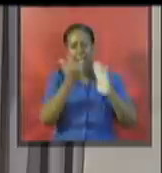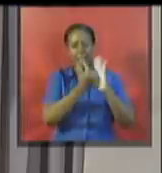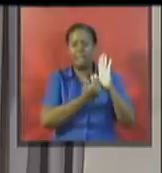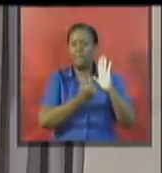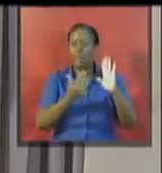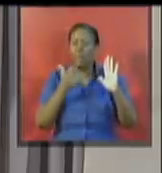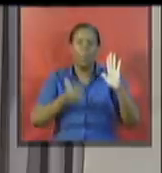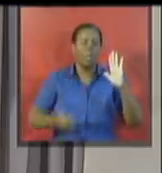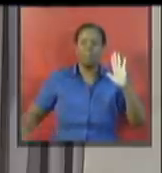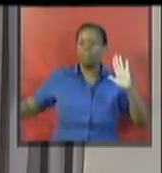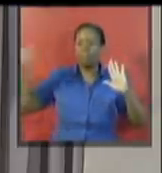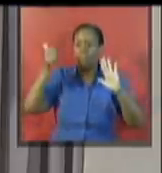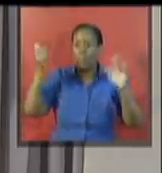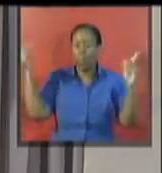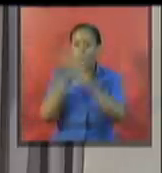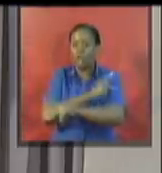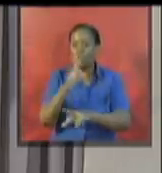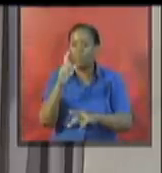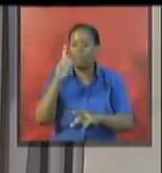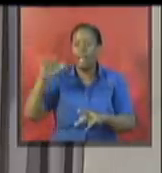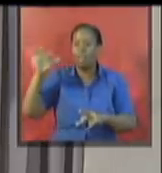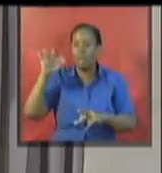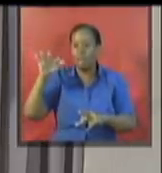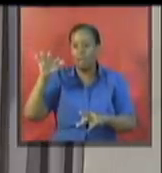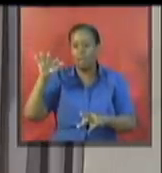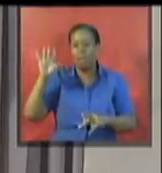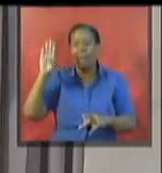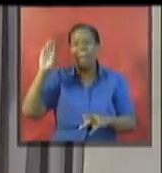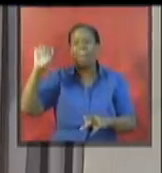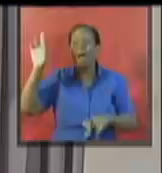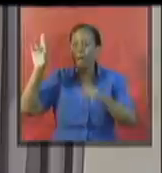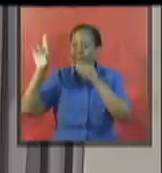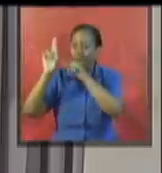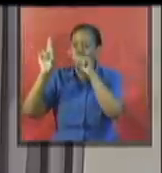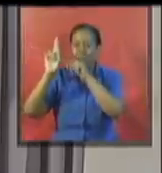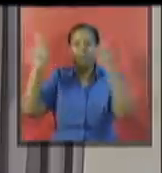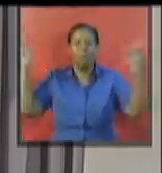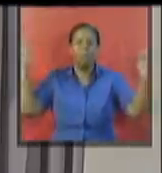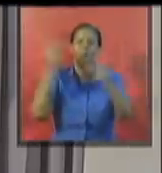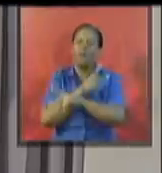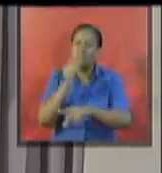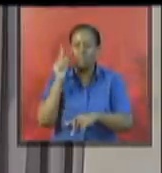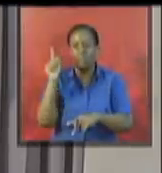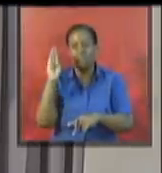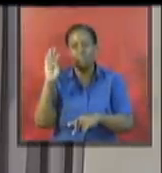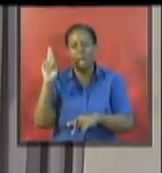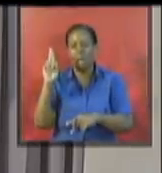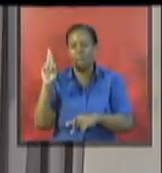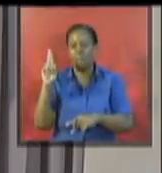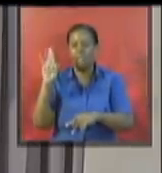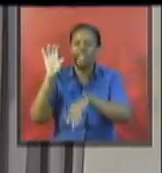of religion rank very highly. So we don't need to wait, although we have had it, to be